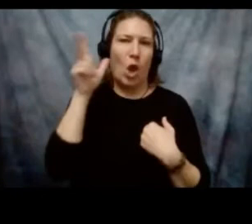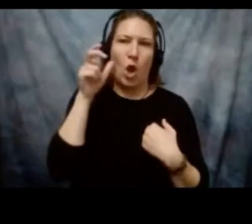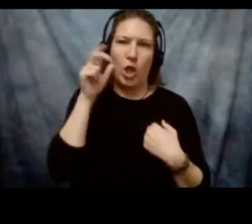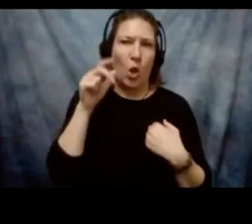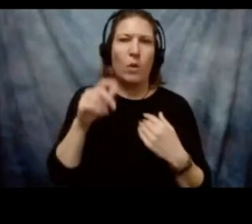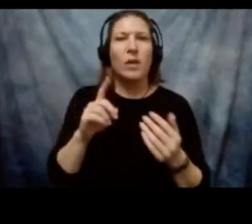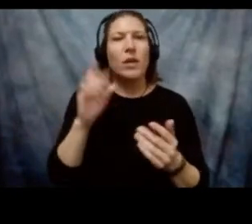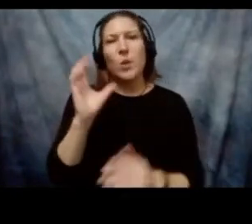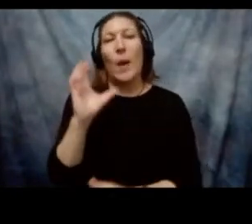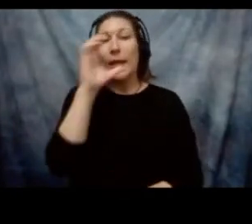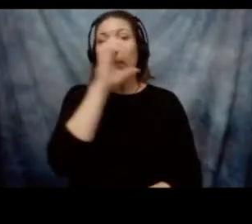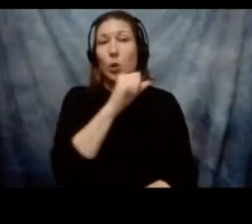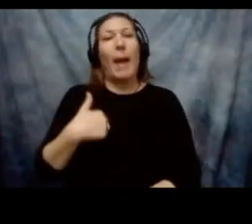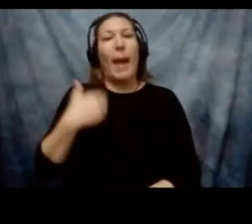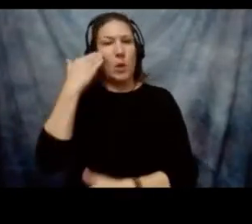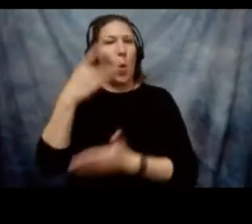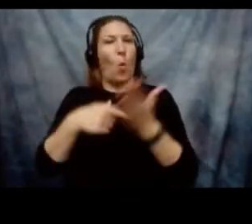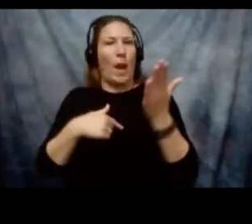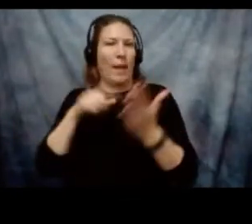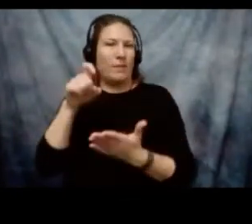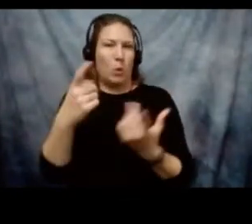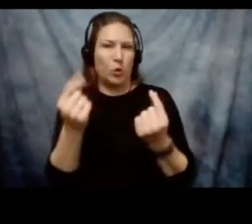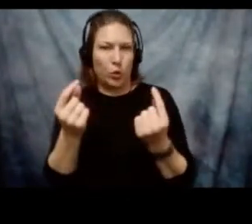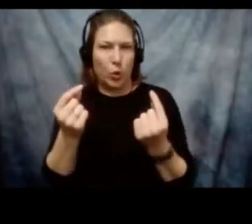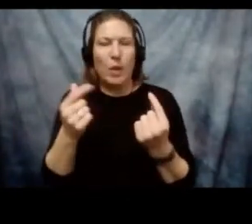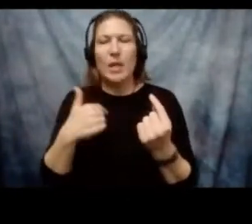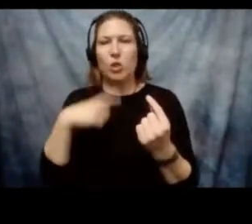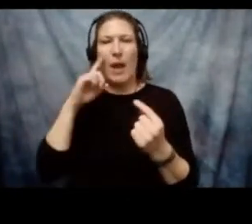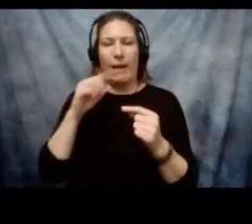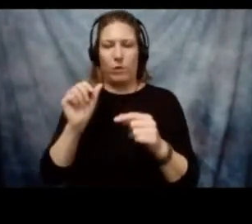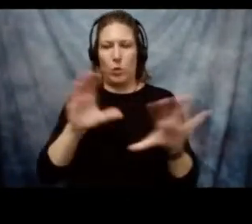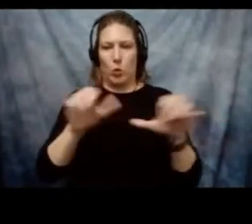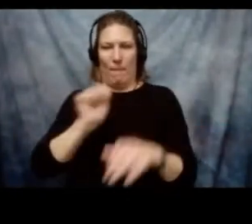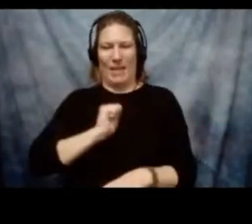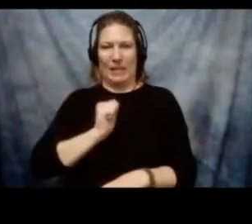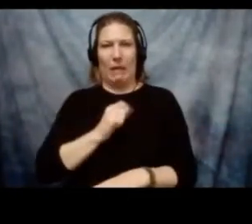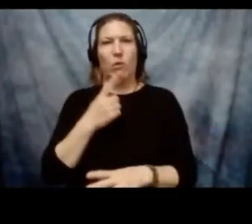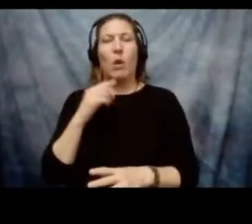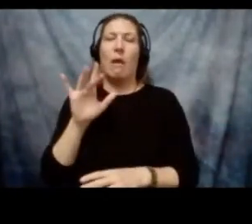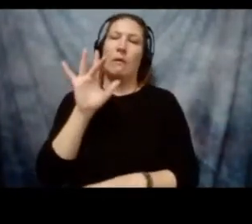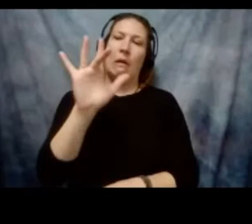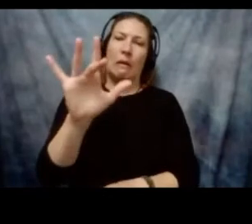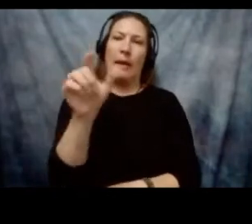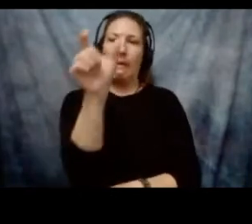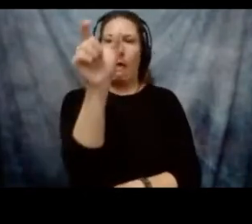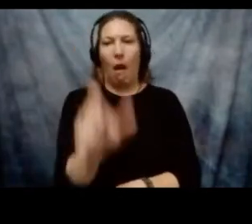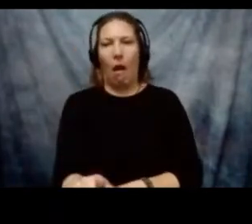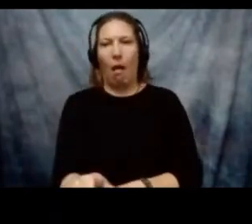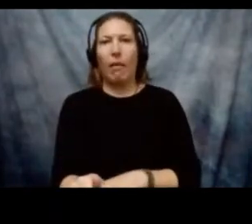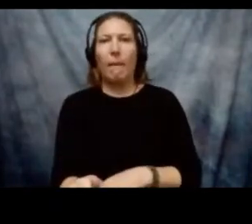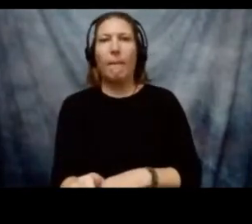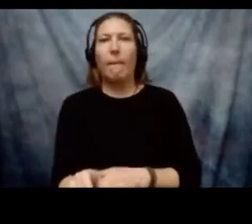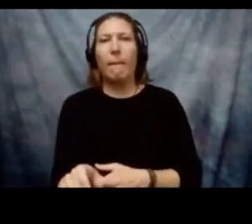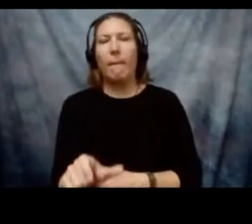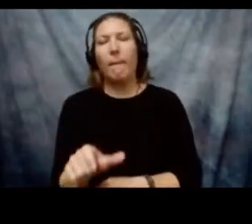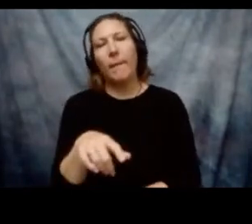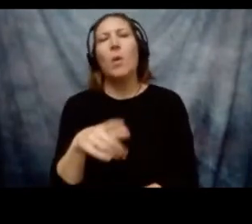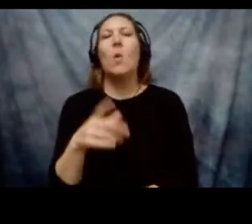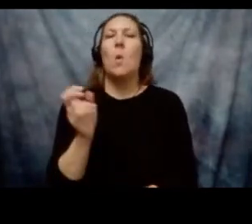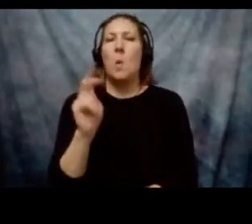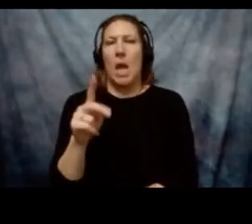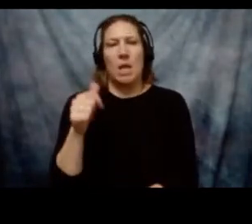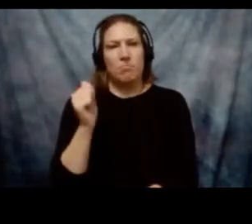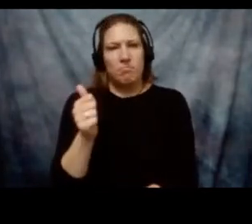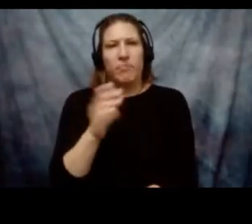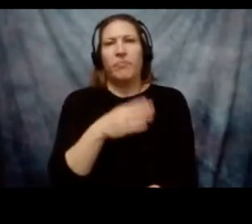And so I'll say, okay, I need to select column E, inventory value. Great. And then I get the next one wrong. I think I have to go